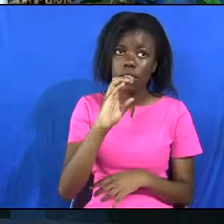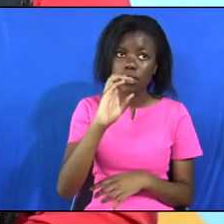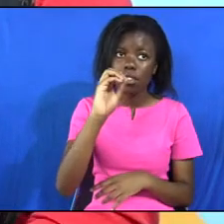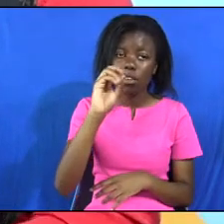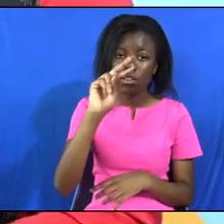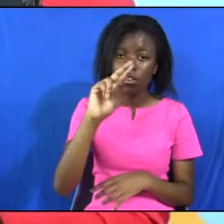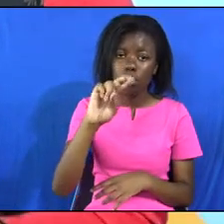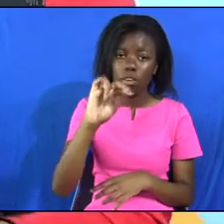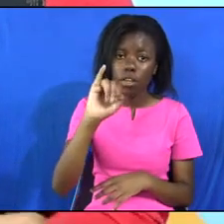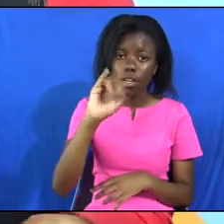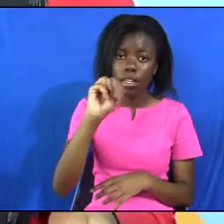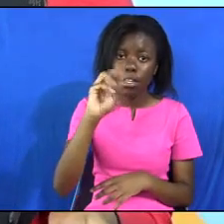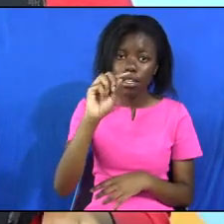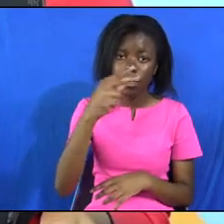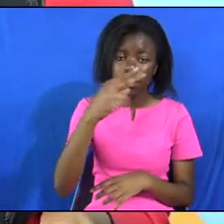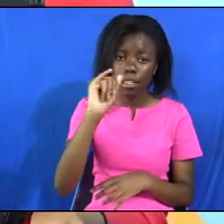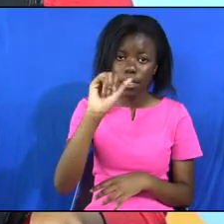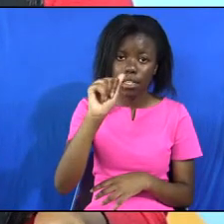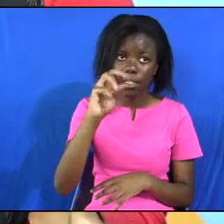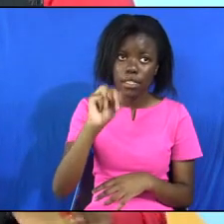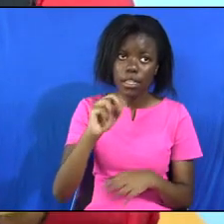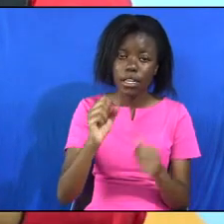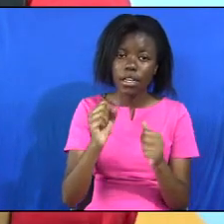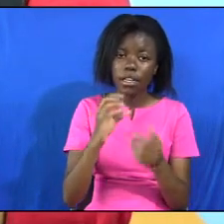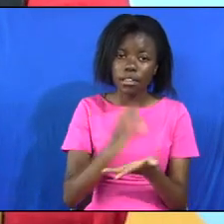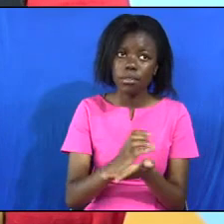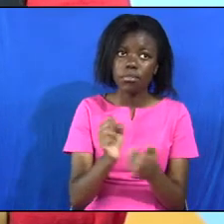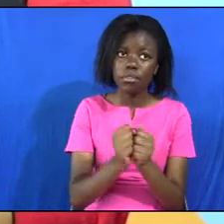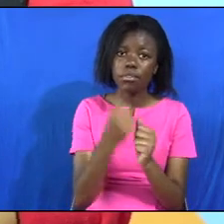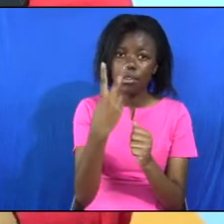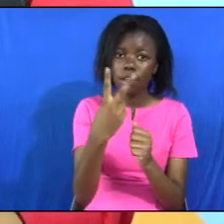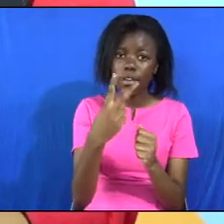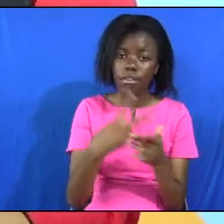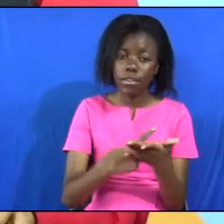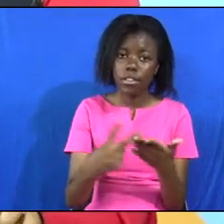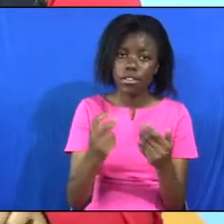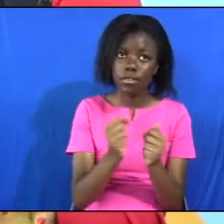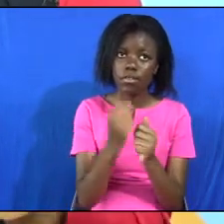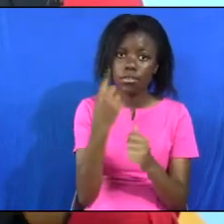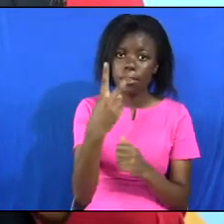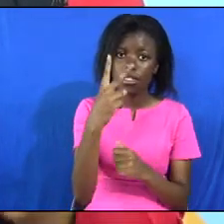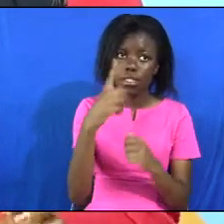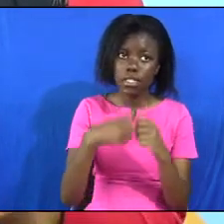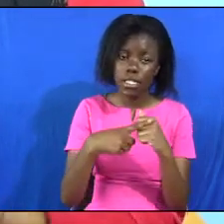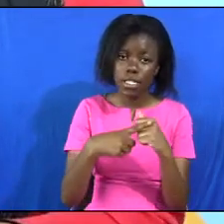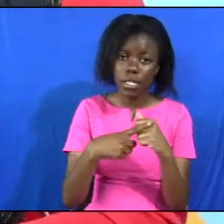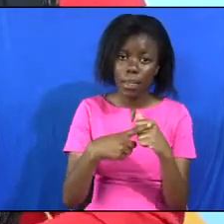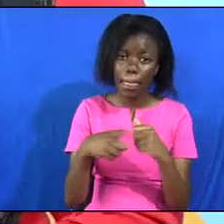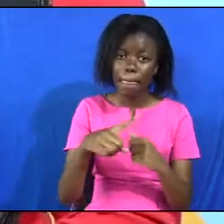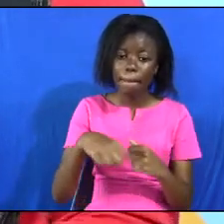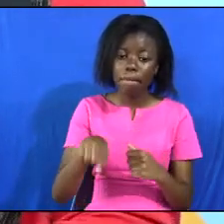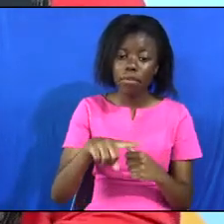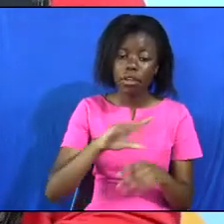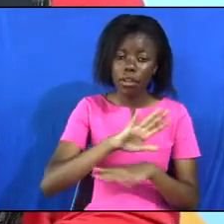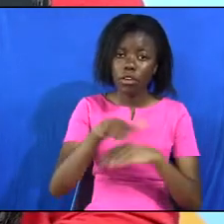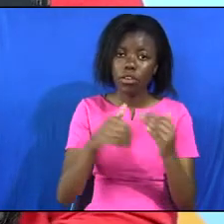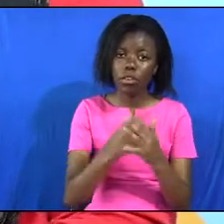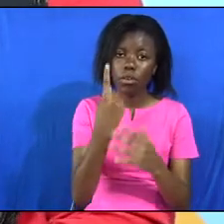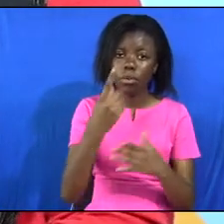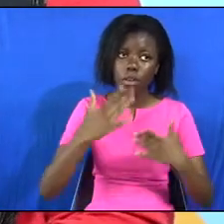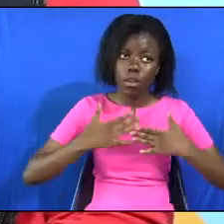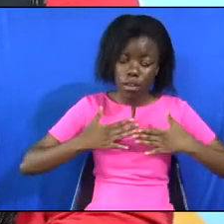1 Corinthians 12:26, and I will paraphrase it because it says that we are all one body in